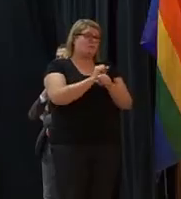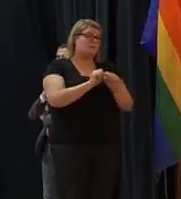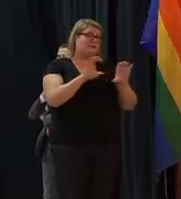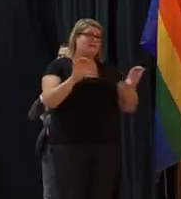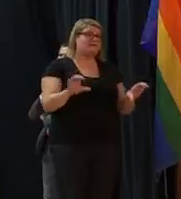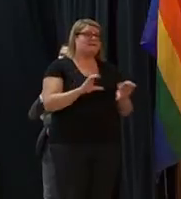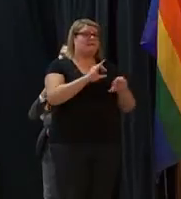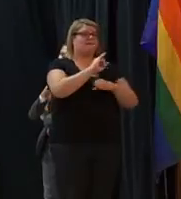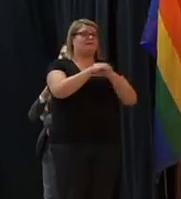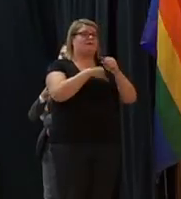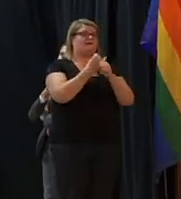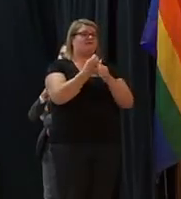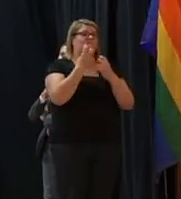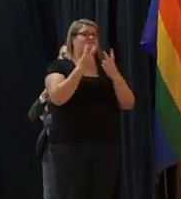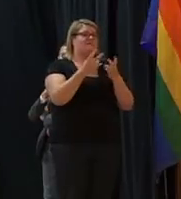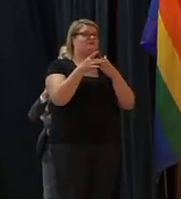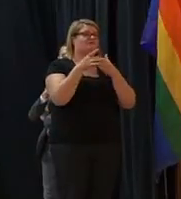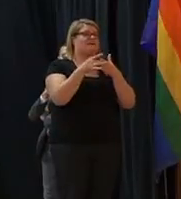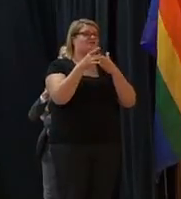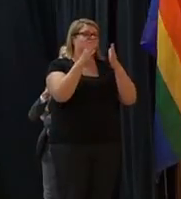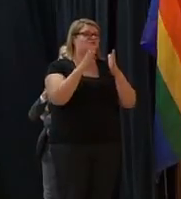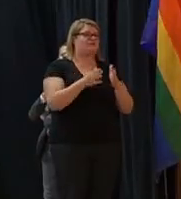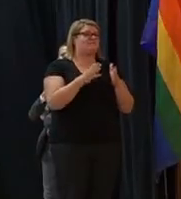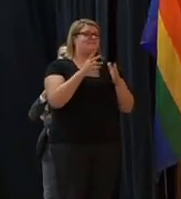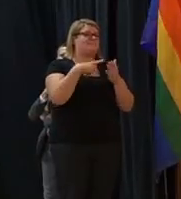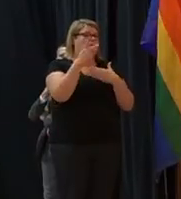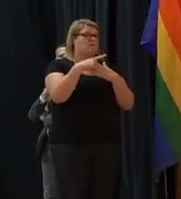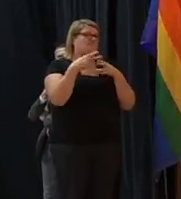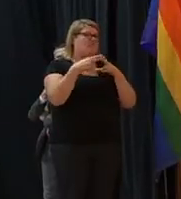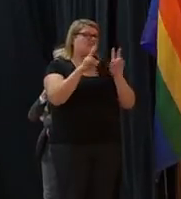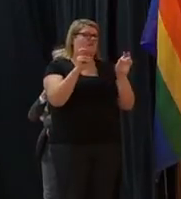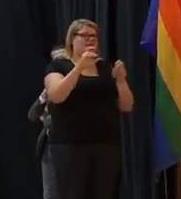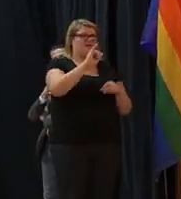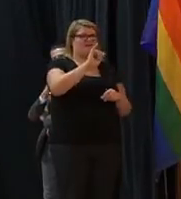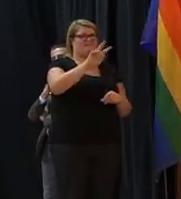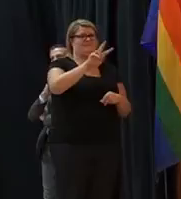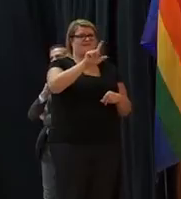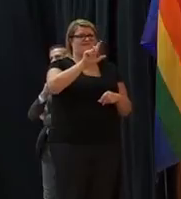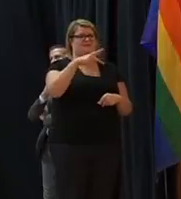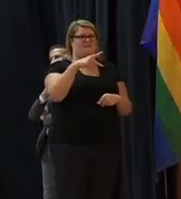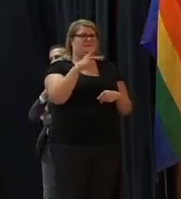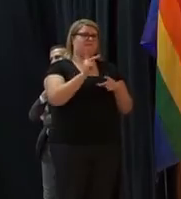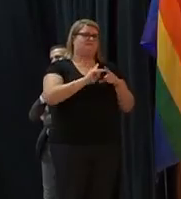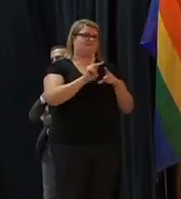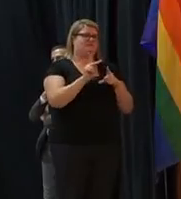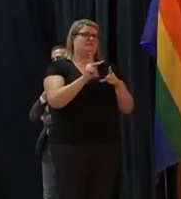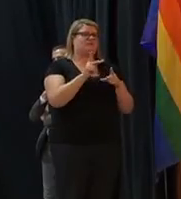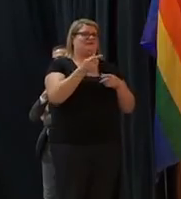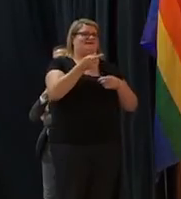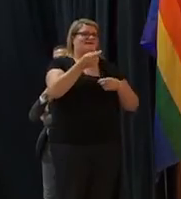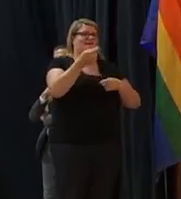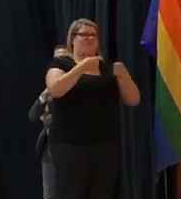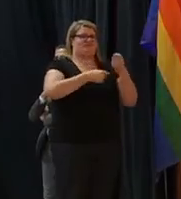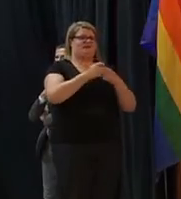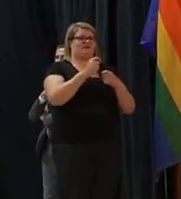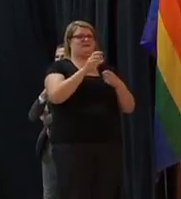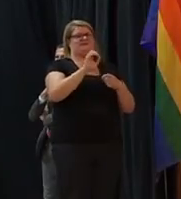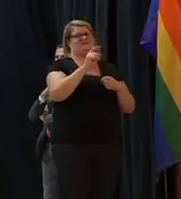the International Visitor Leadership Program, which is known as the IVLP, the Professional Exchange Program.